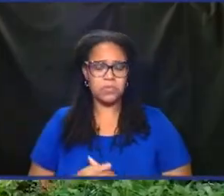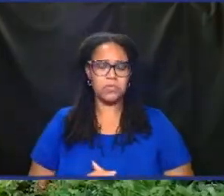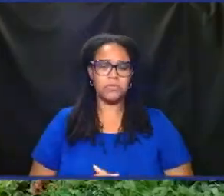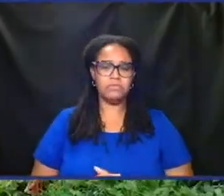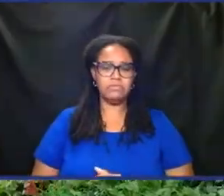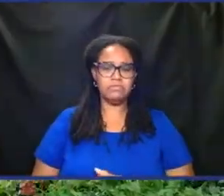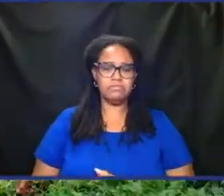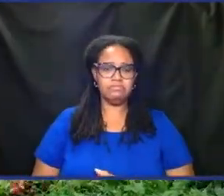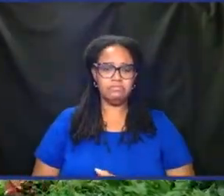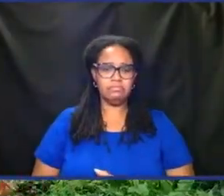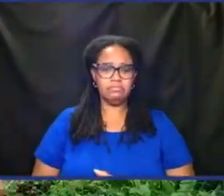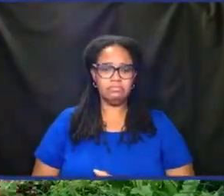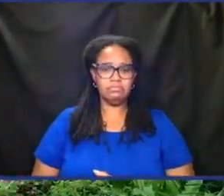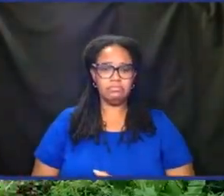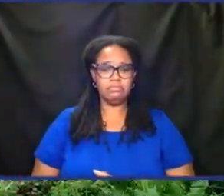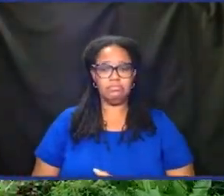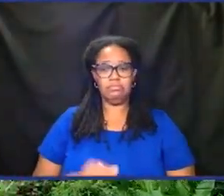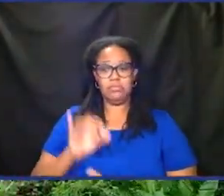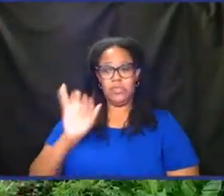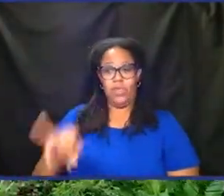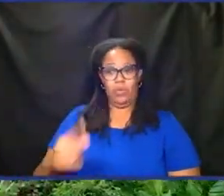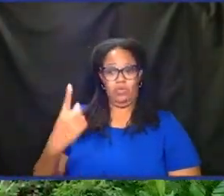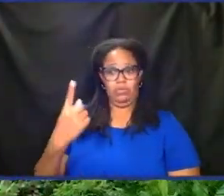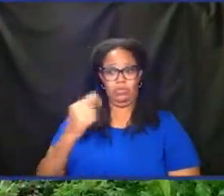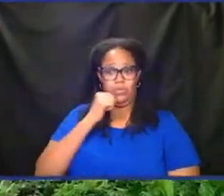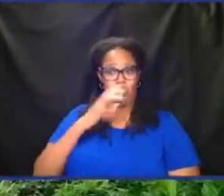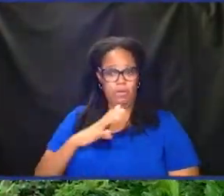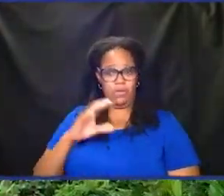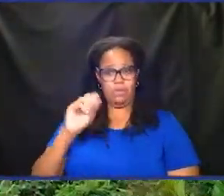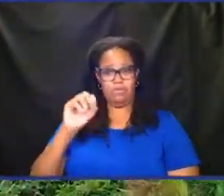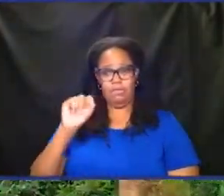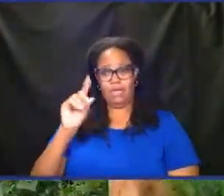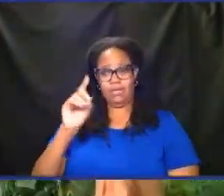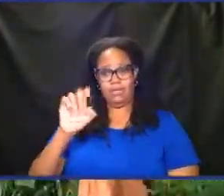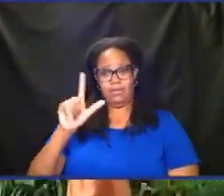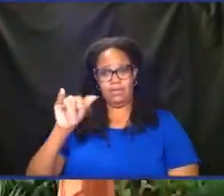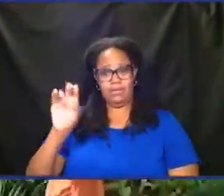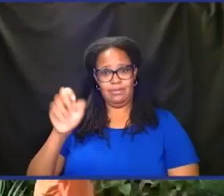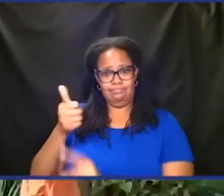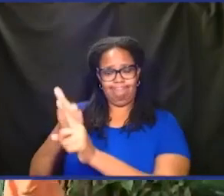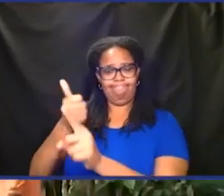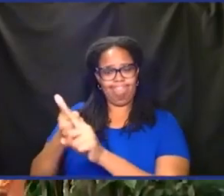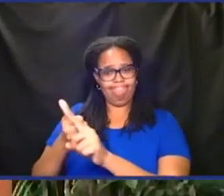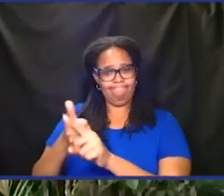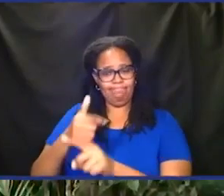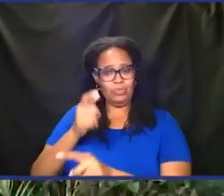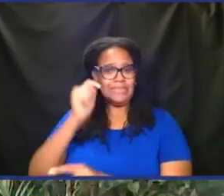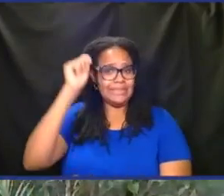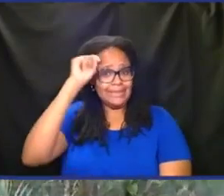The one they call Martha Lee, she died from teenage pregnancy.